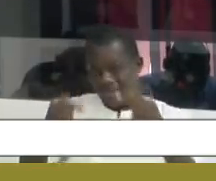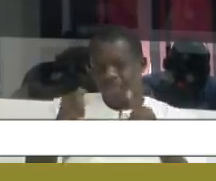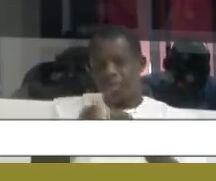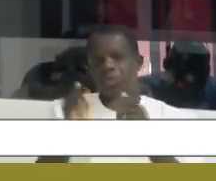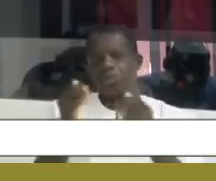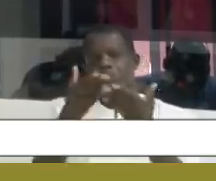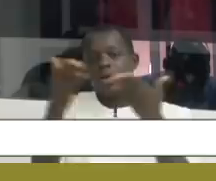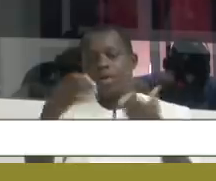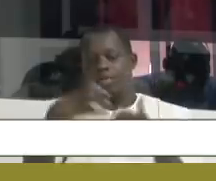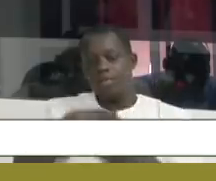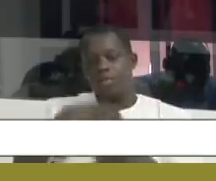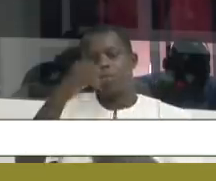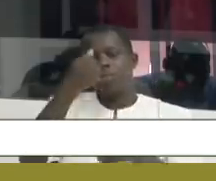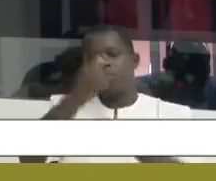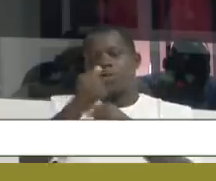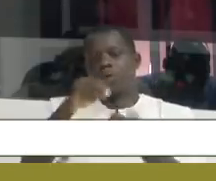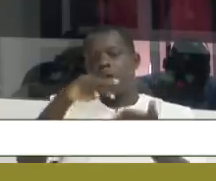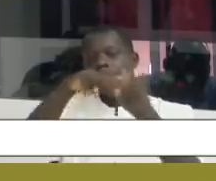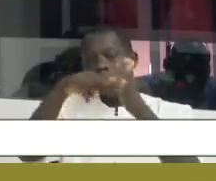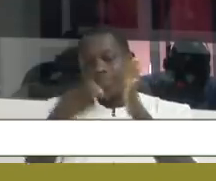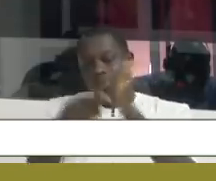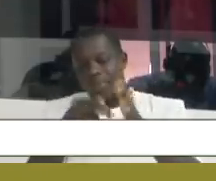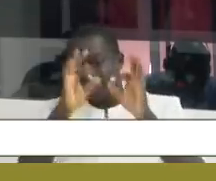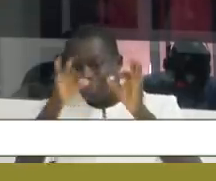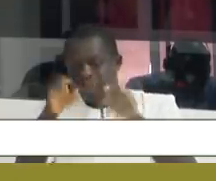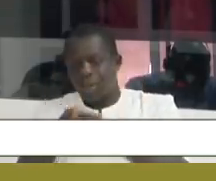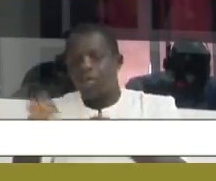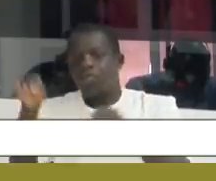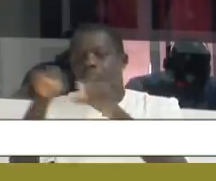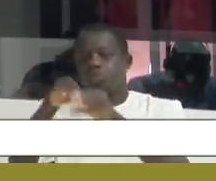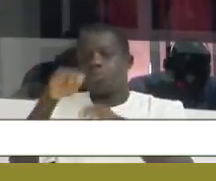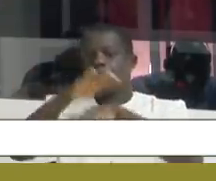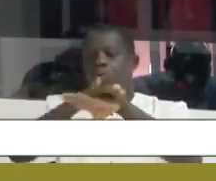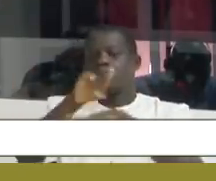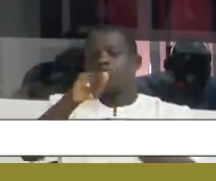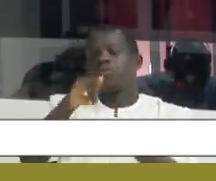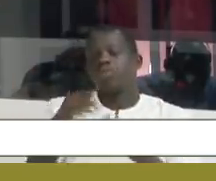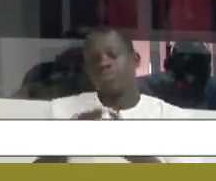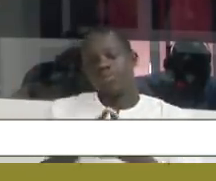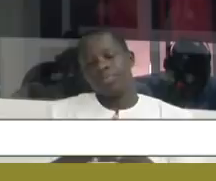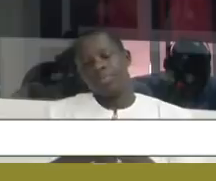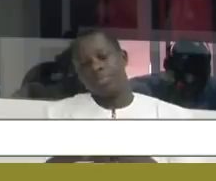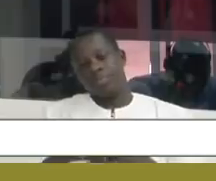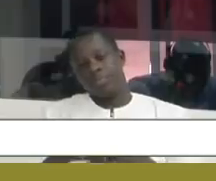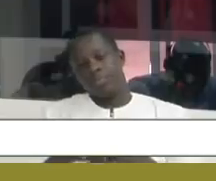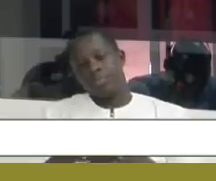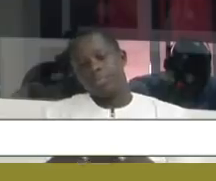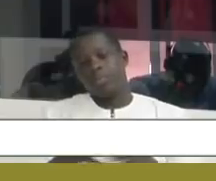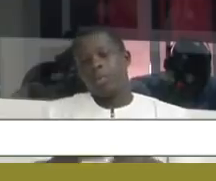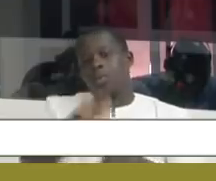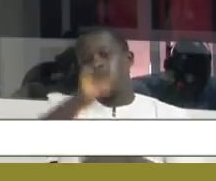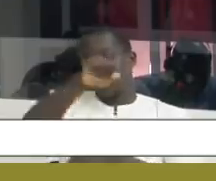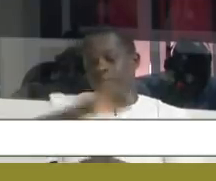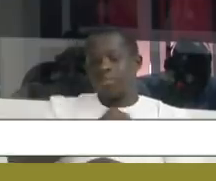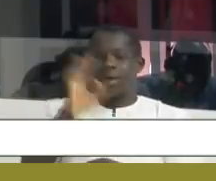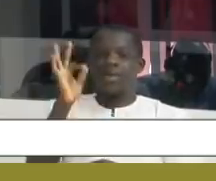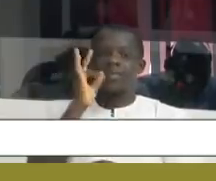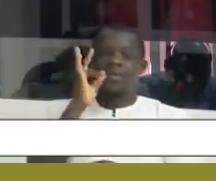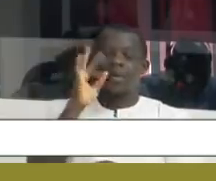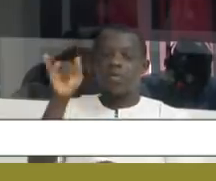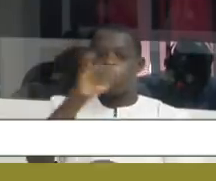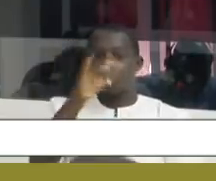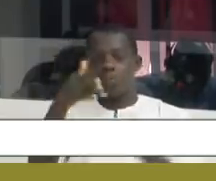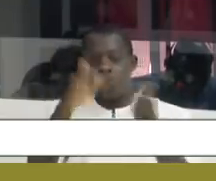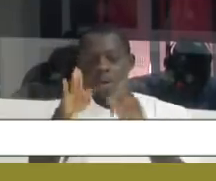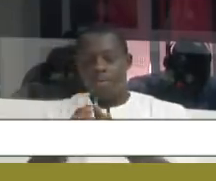to characterize the evidence as I see it and put it to you. It behoves you to answer which way you want. You